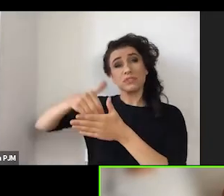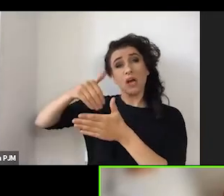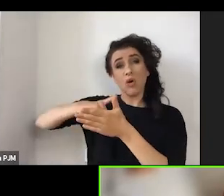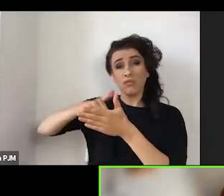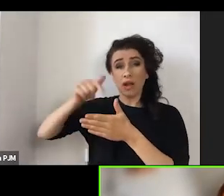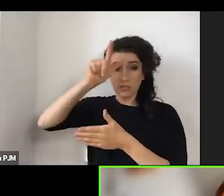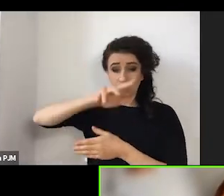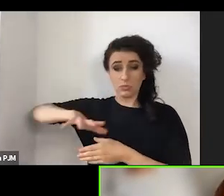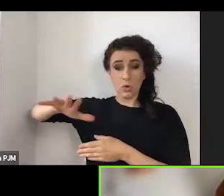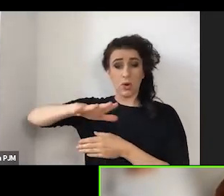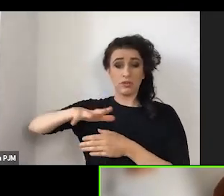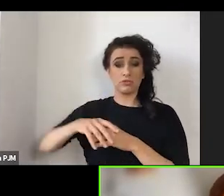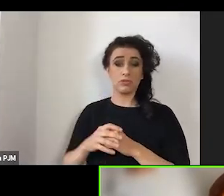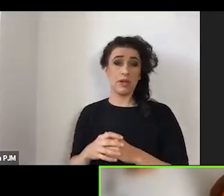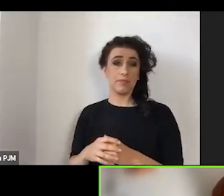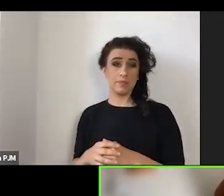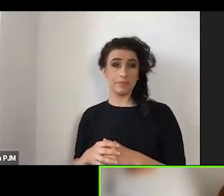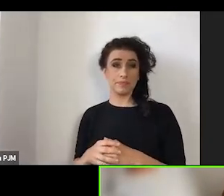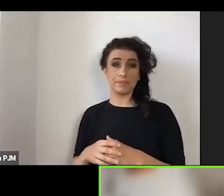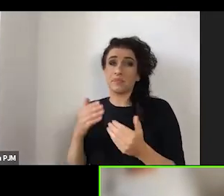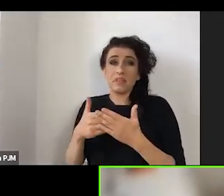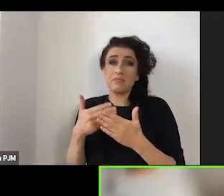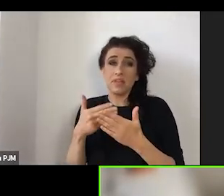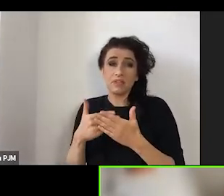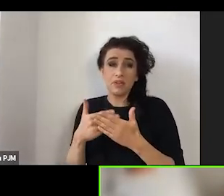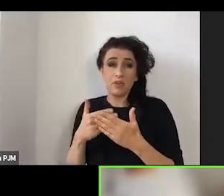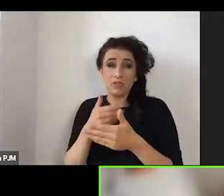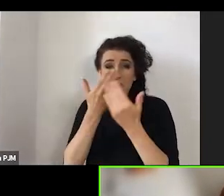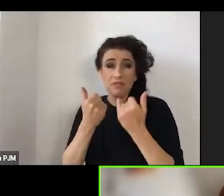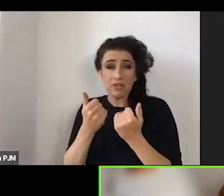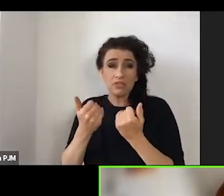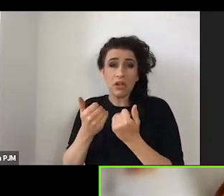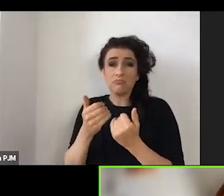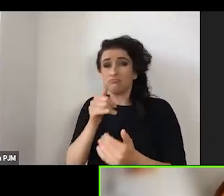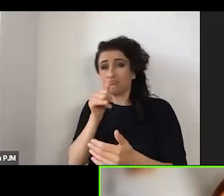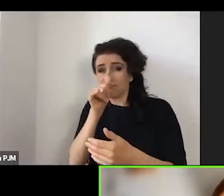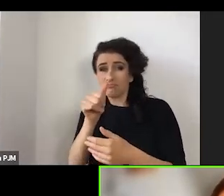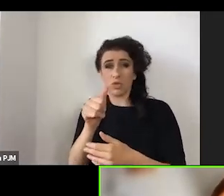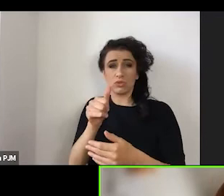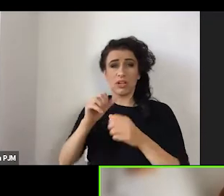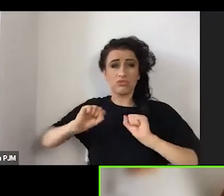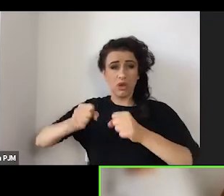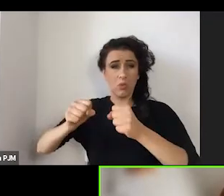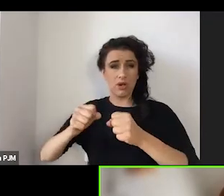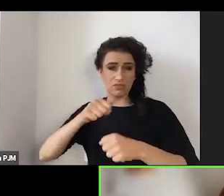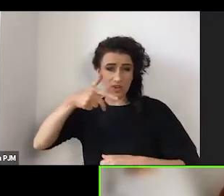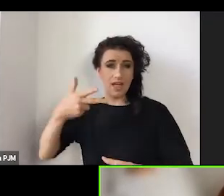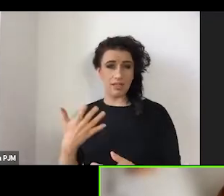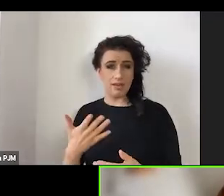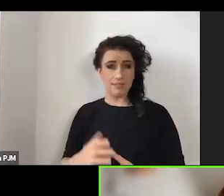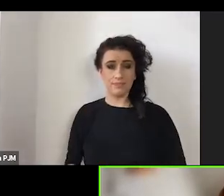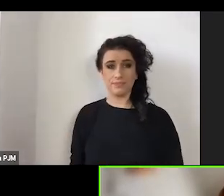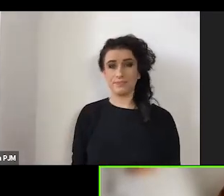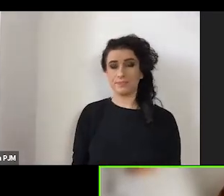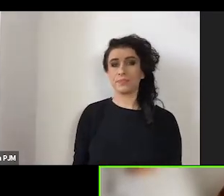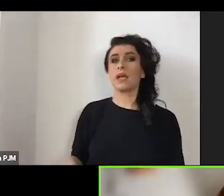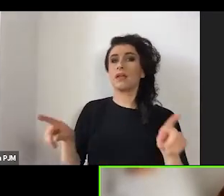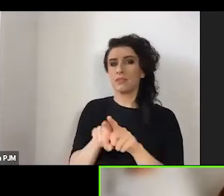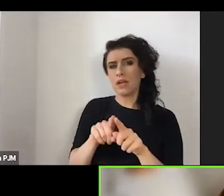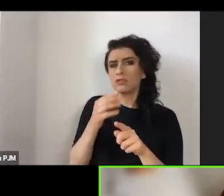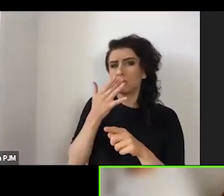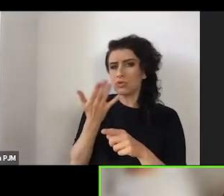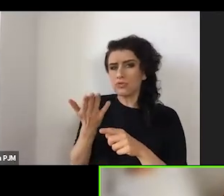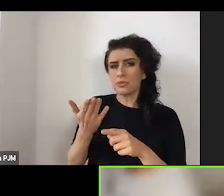some jobs and then you know how many people is working, how many people is unemployed, how are the salaries and so on. But in